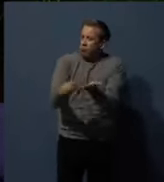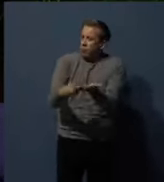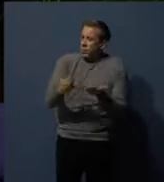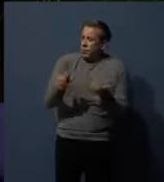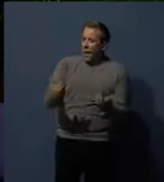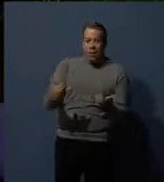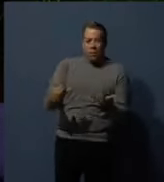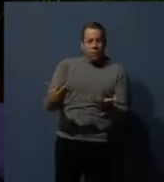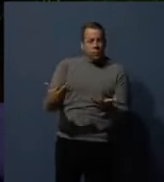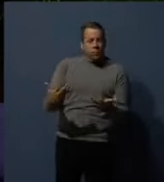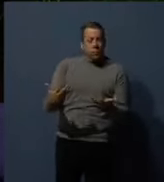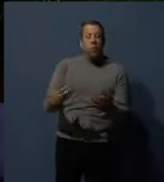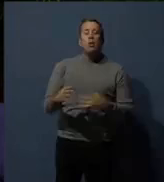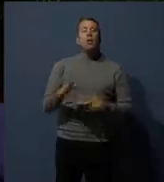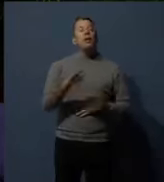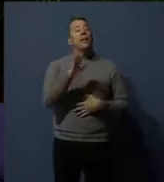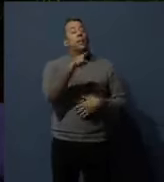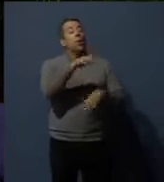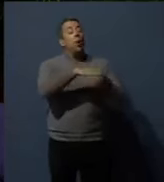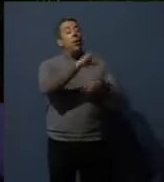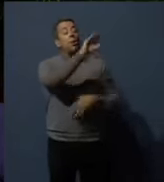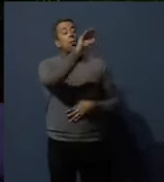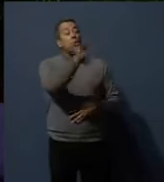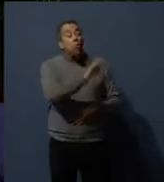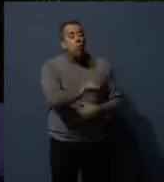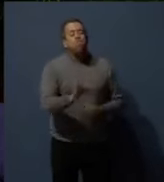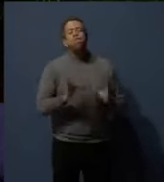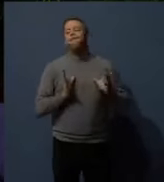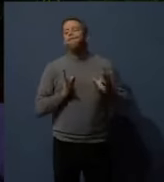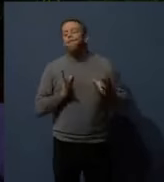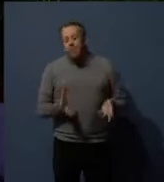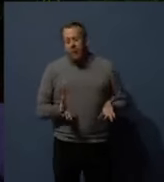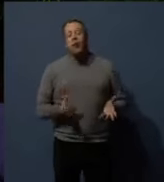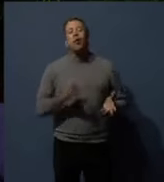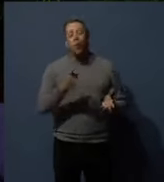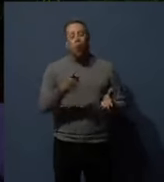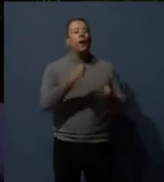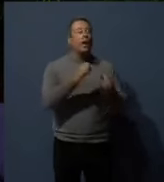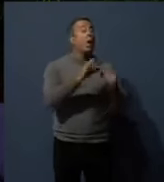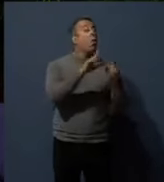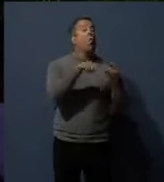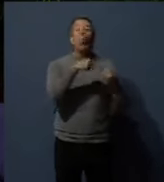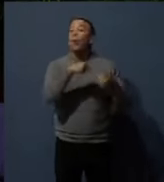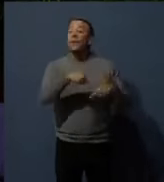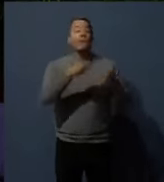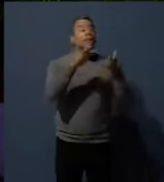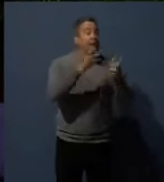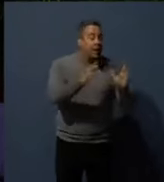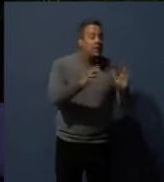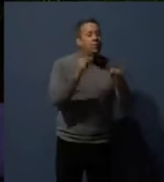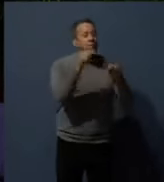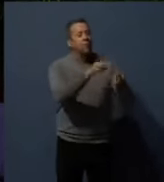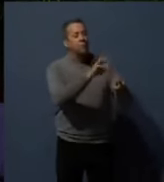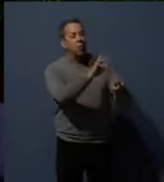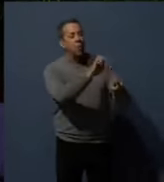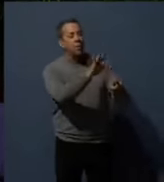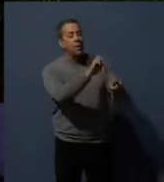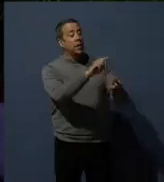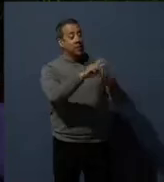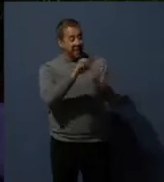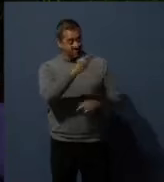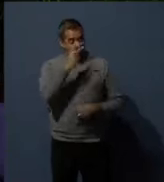you're talking to an online audience, then it's absolutely appropriate to say, hey, go to this website. But if you're talking face-to-face, come see